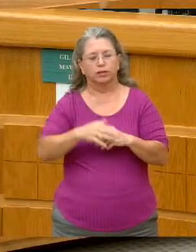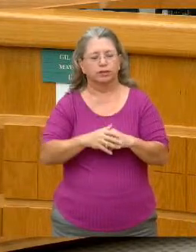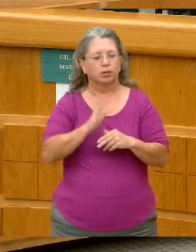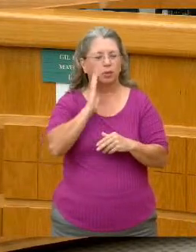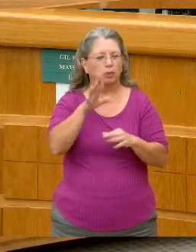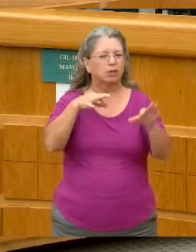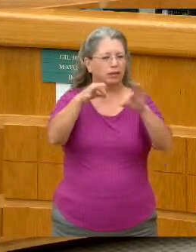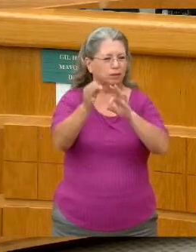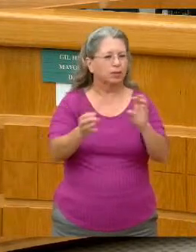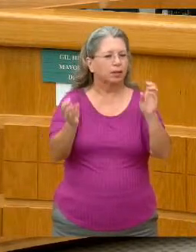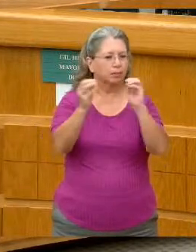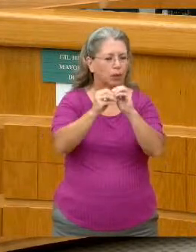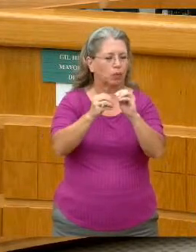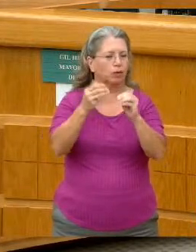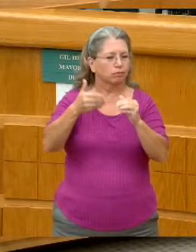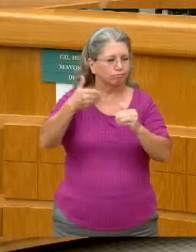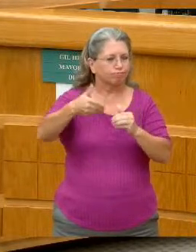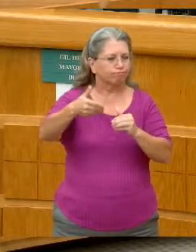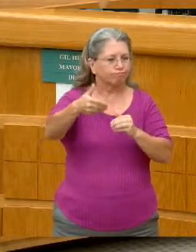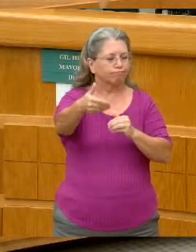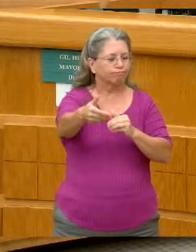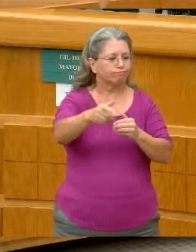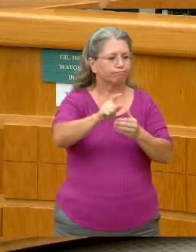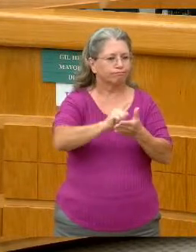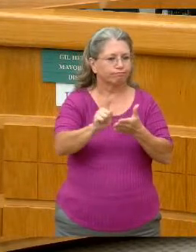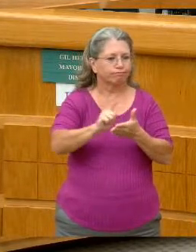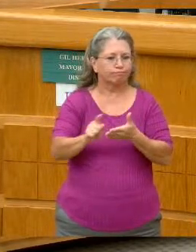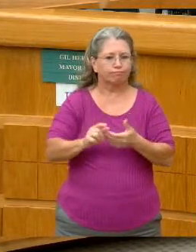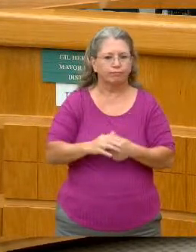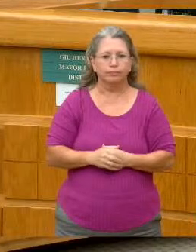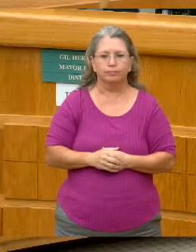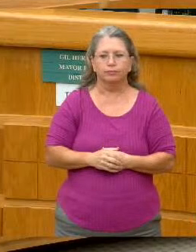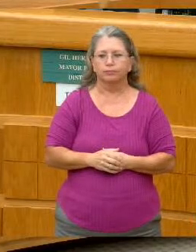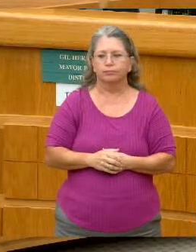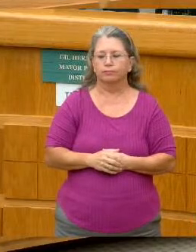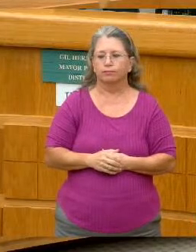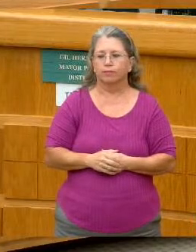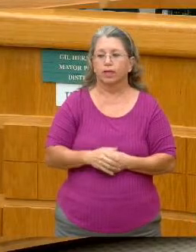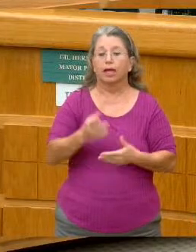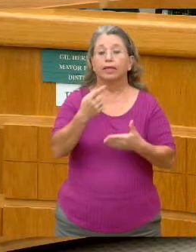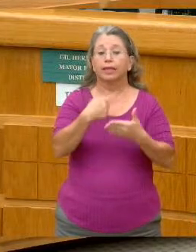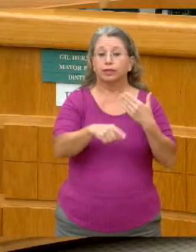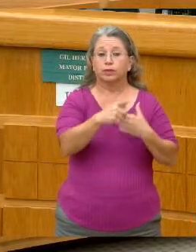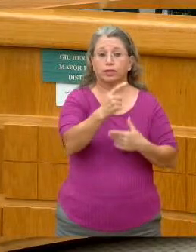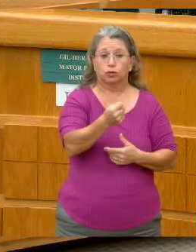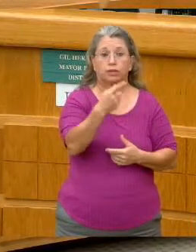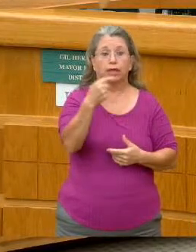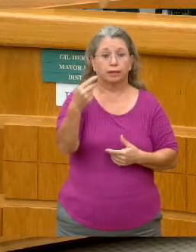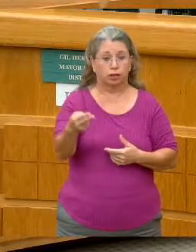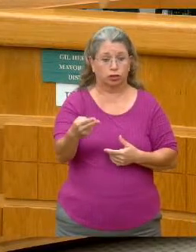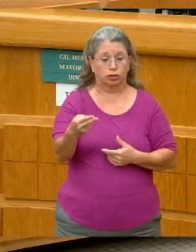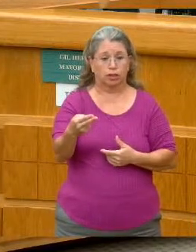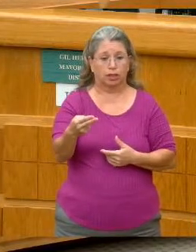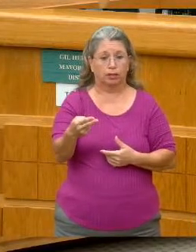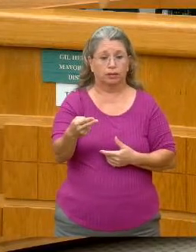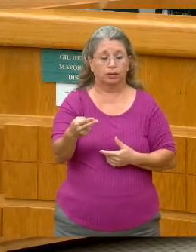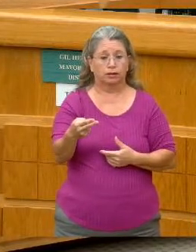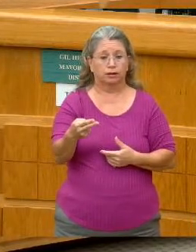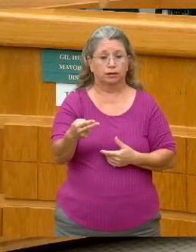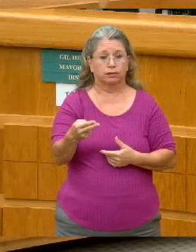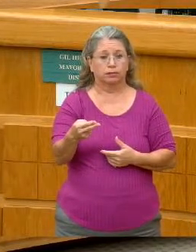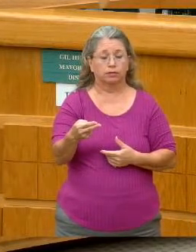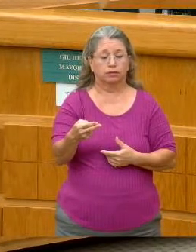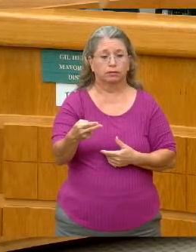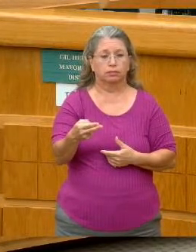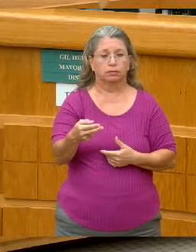more detail on that after or during next week. So next week, Tuesday, Thursday. Thursdays, Dr. Bird.